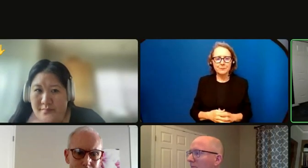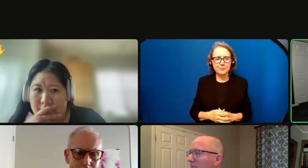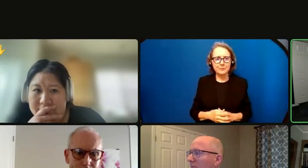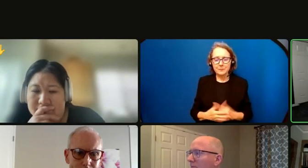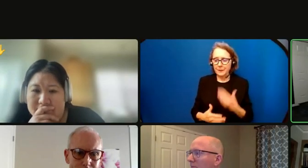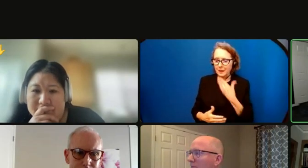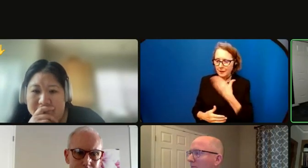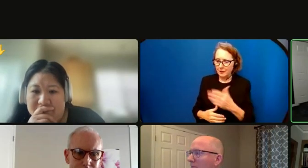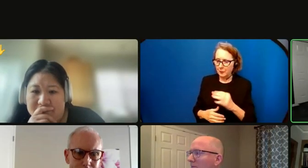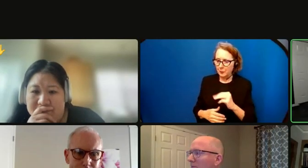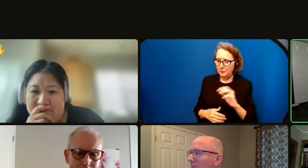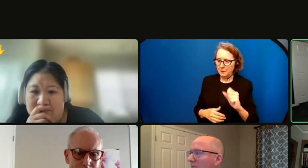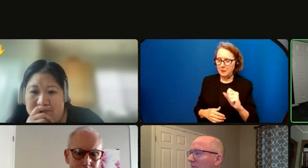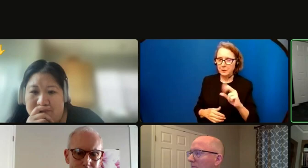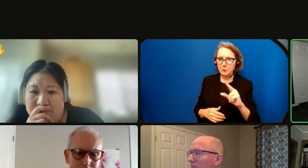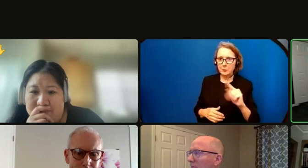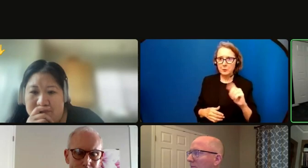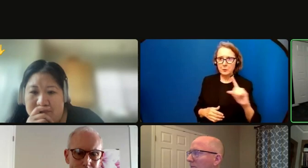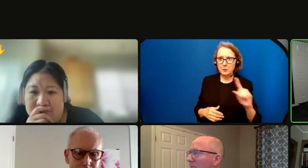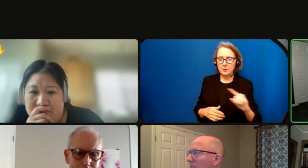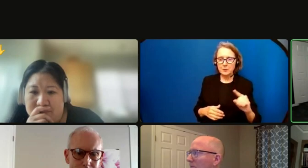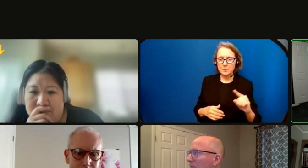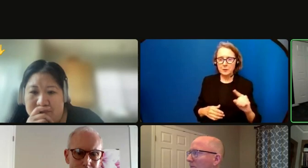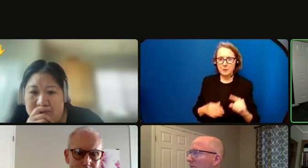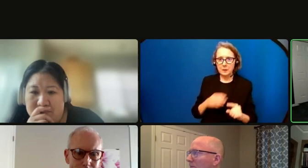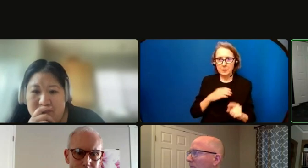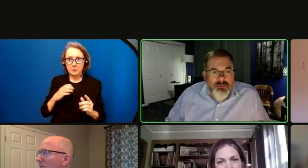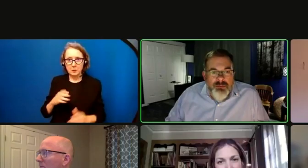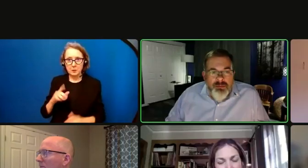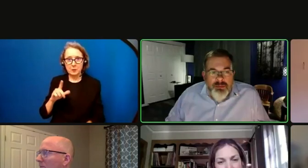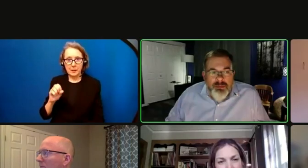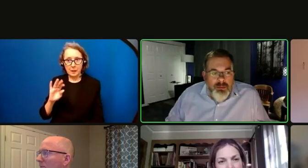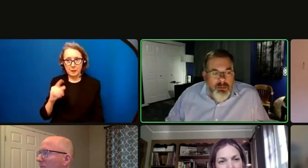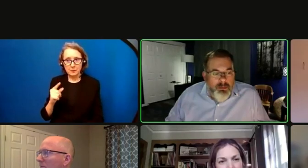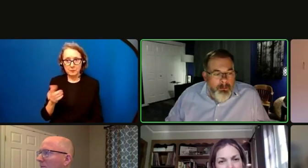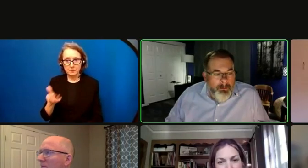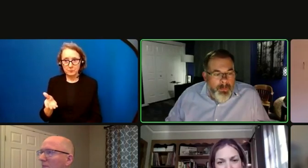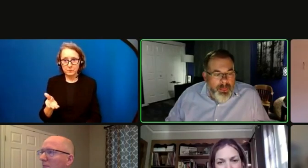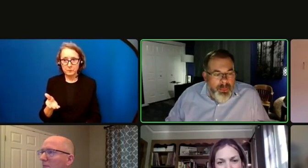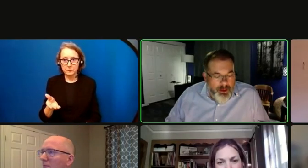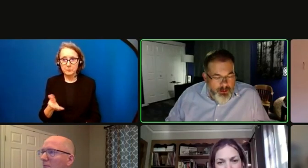Thank you, Ms. Utes. Commissioner Leung.